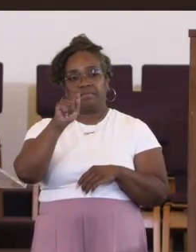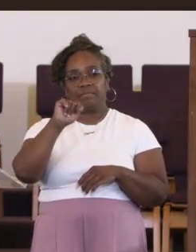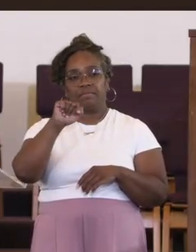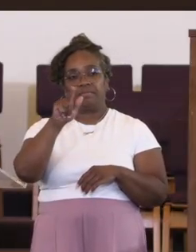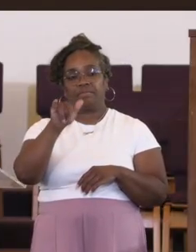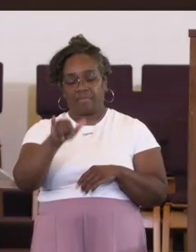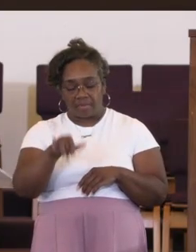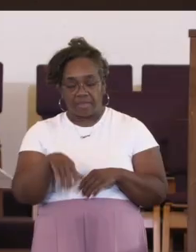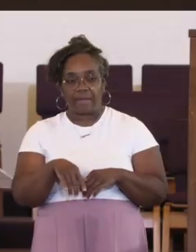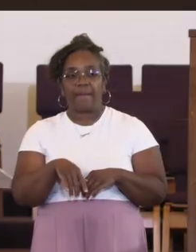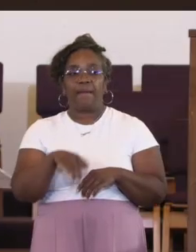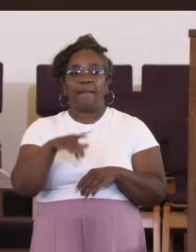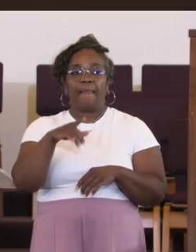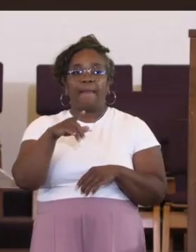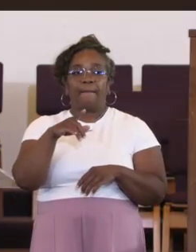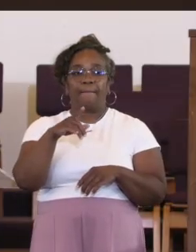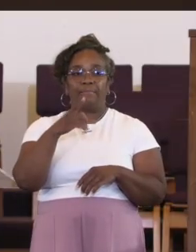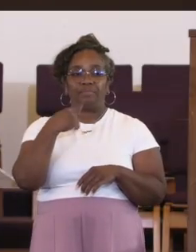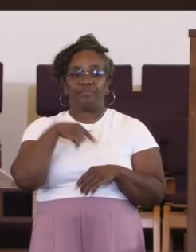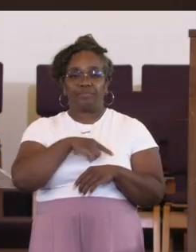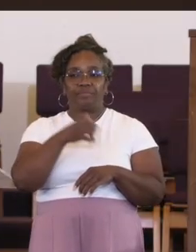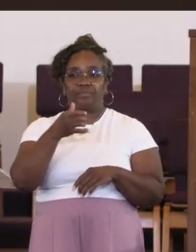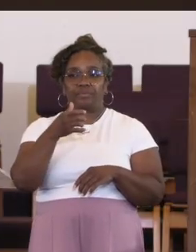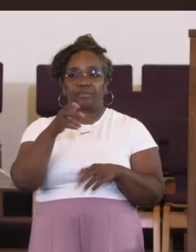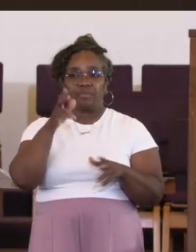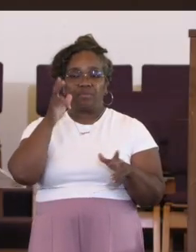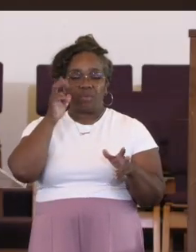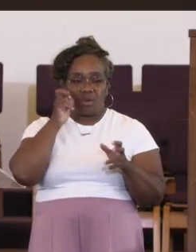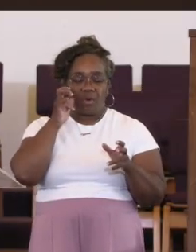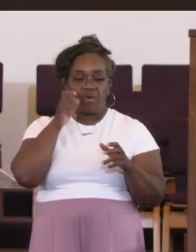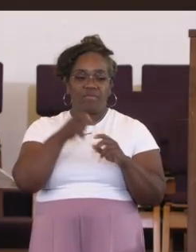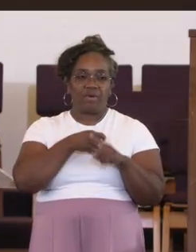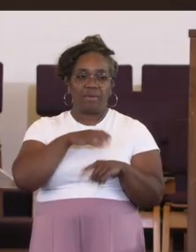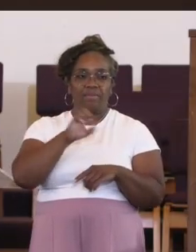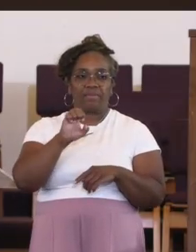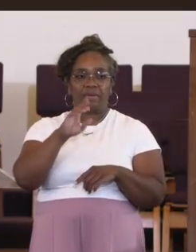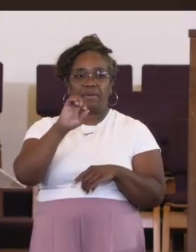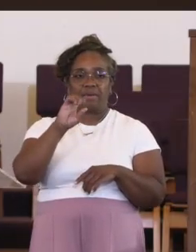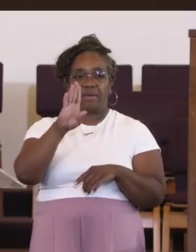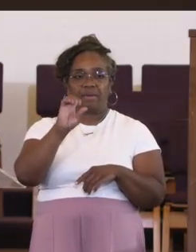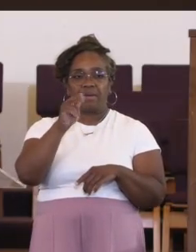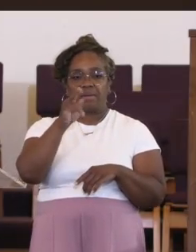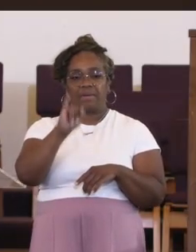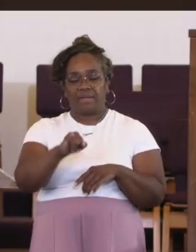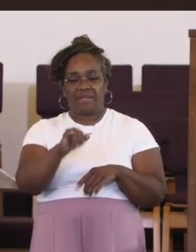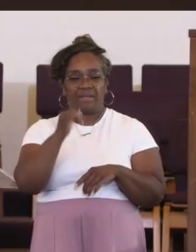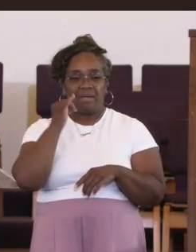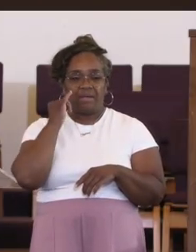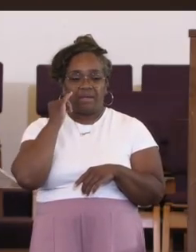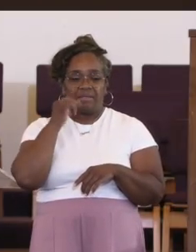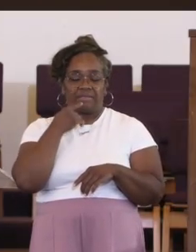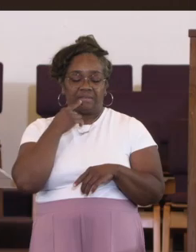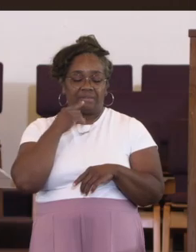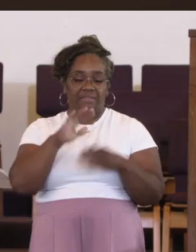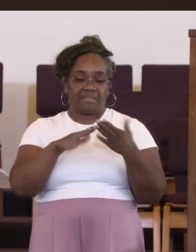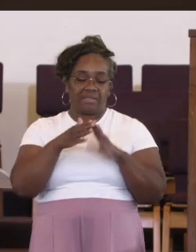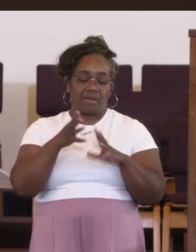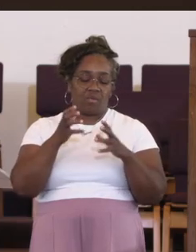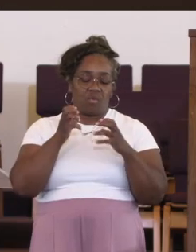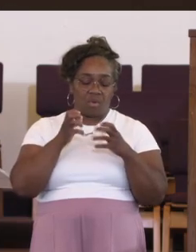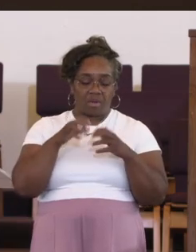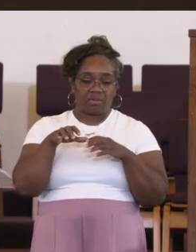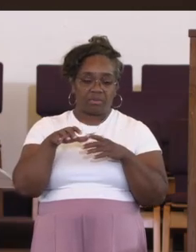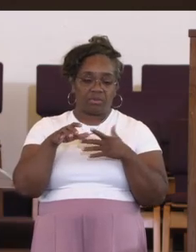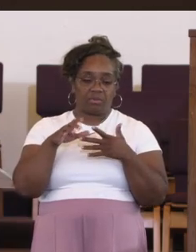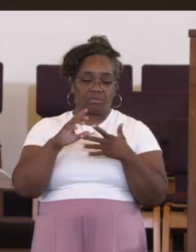Ebony DeBerry indicating that the city wanted to do something with that parcel of land. I asked her if she could put me in contact with those people to hear what their